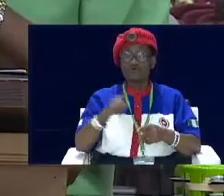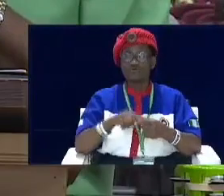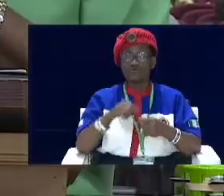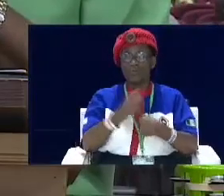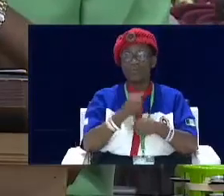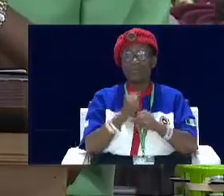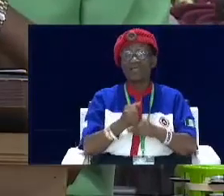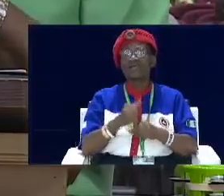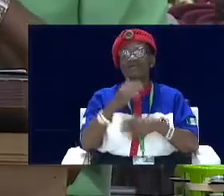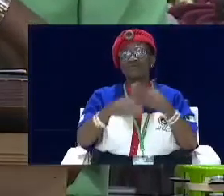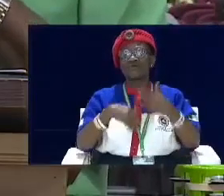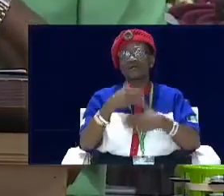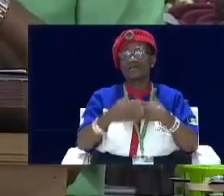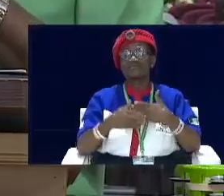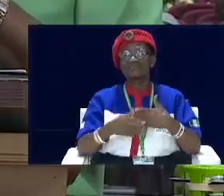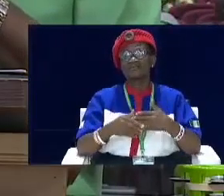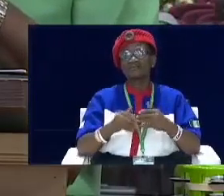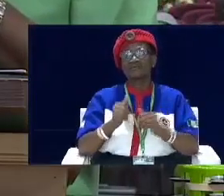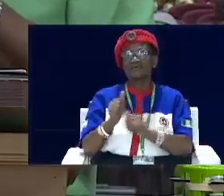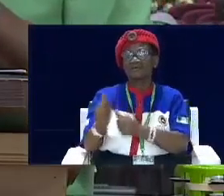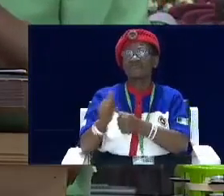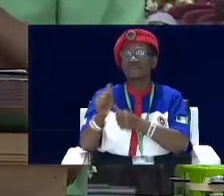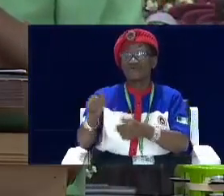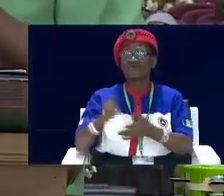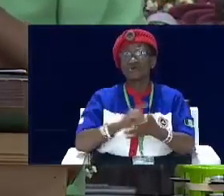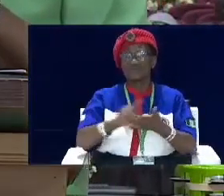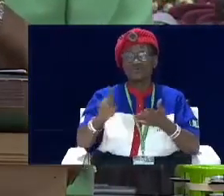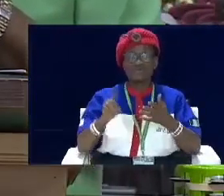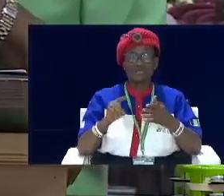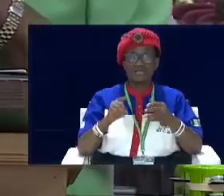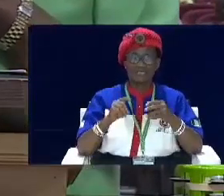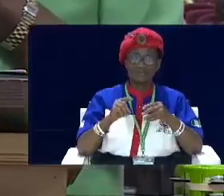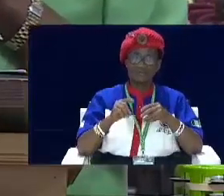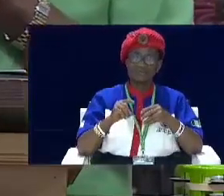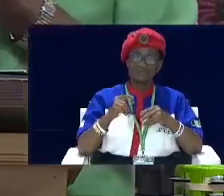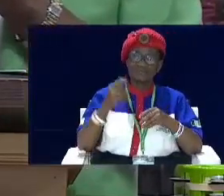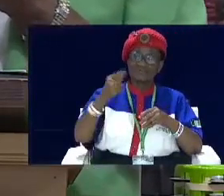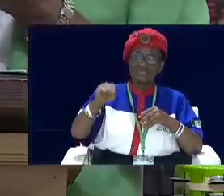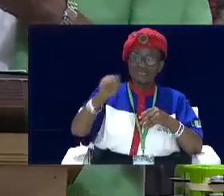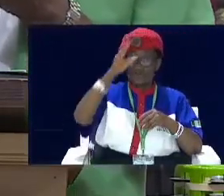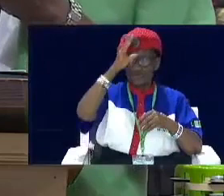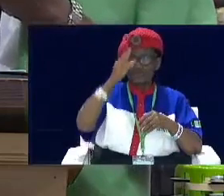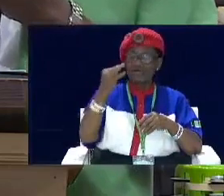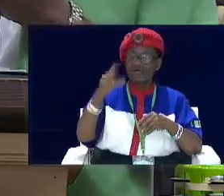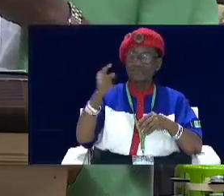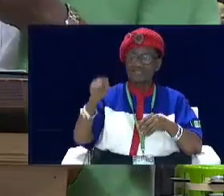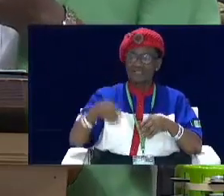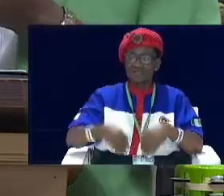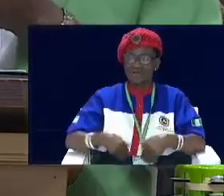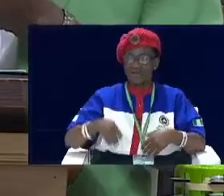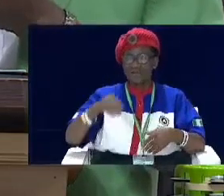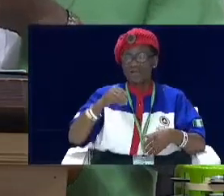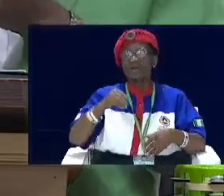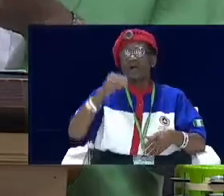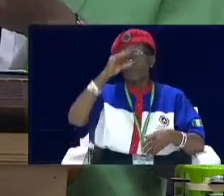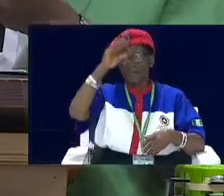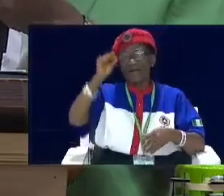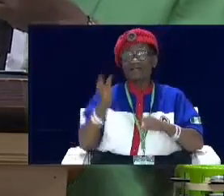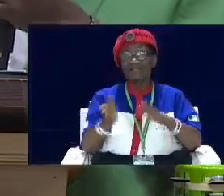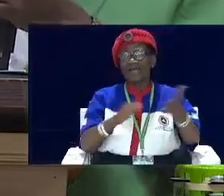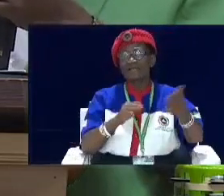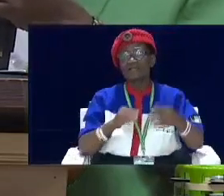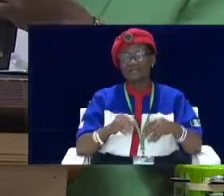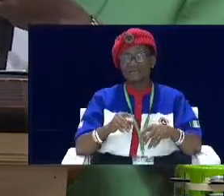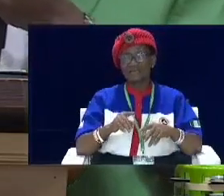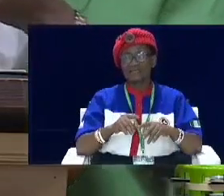following week, the father of the young man died. Baba egangan lo ku. The